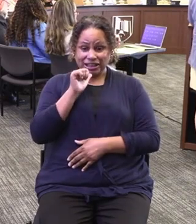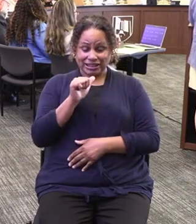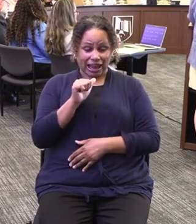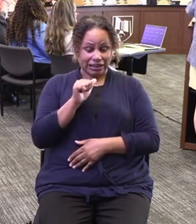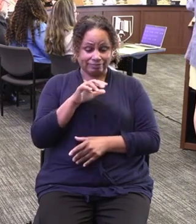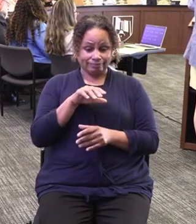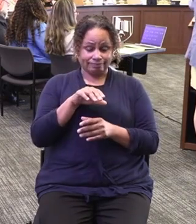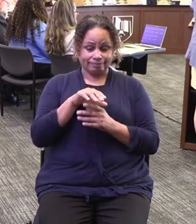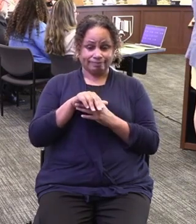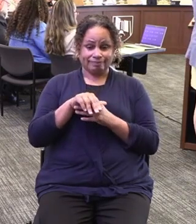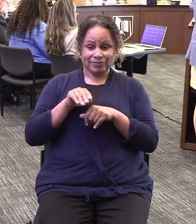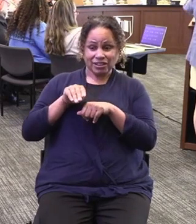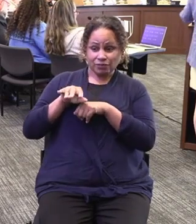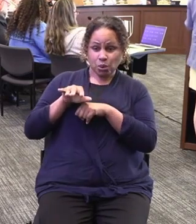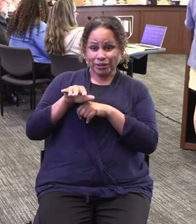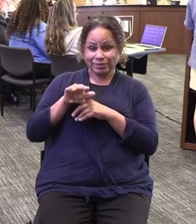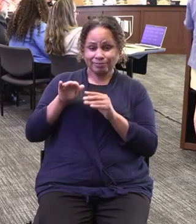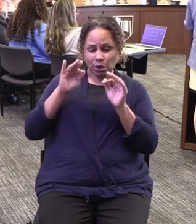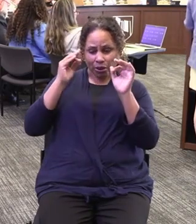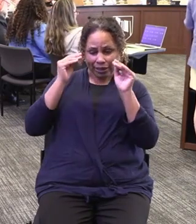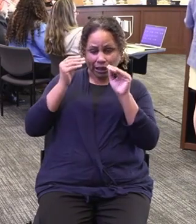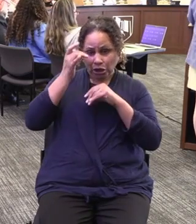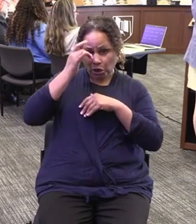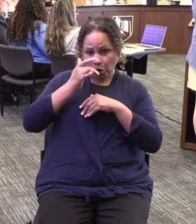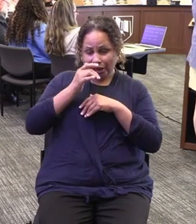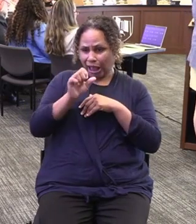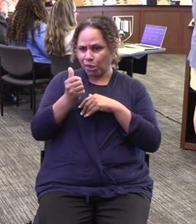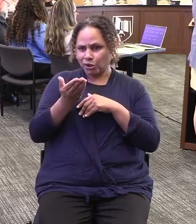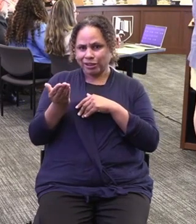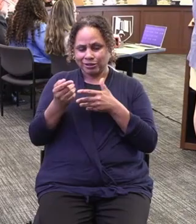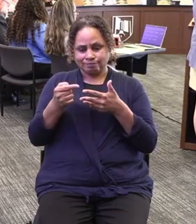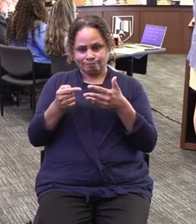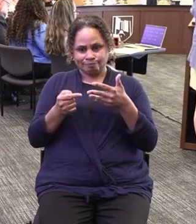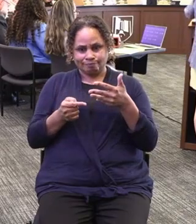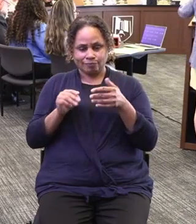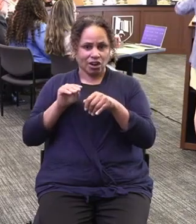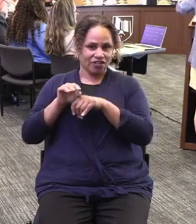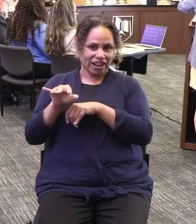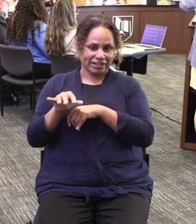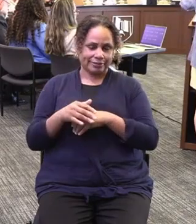early, everything else is affected, right?